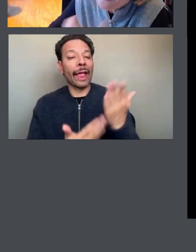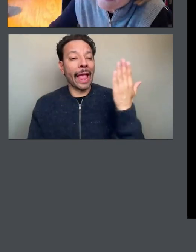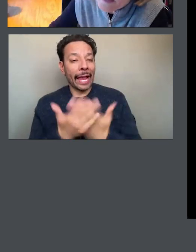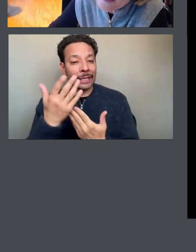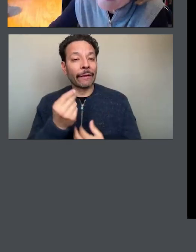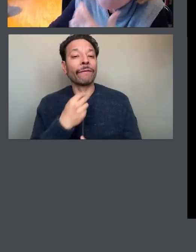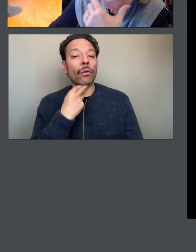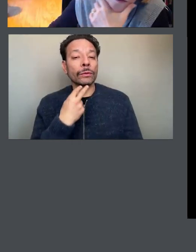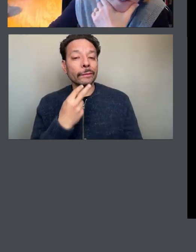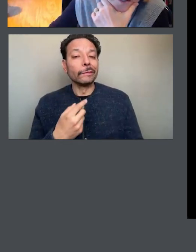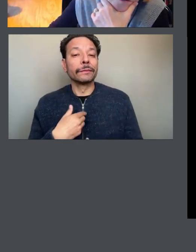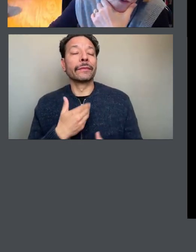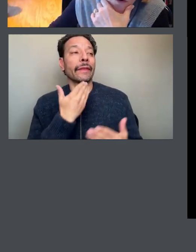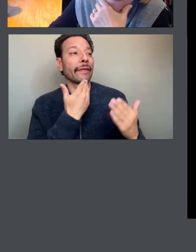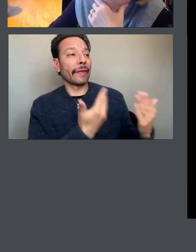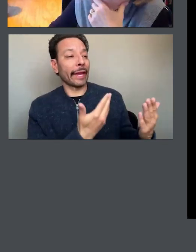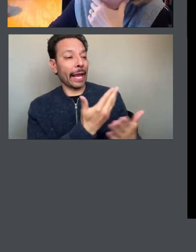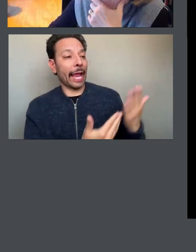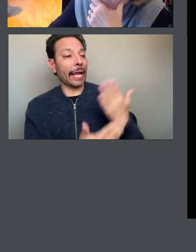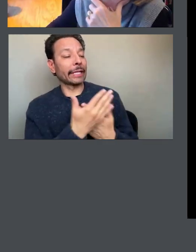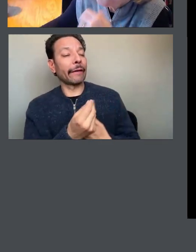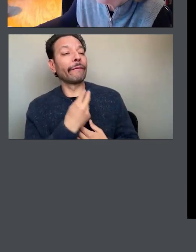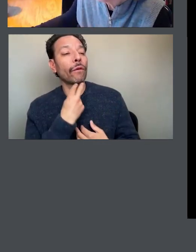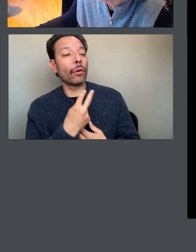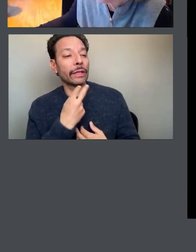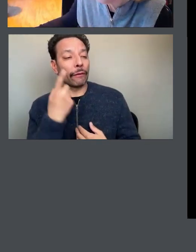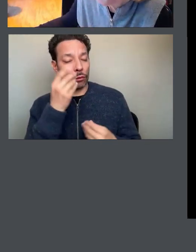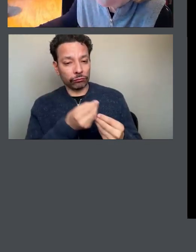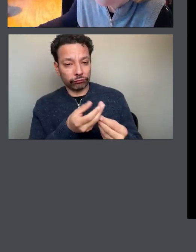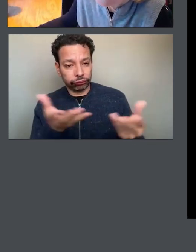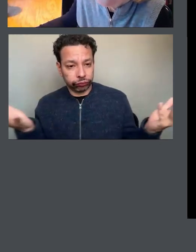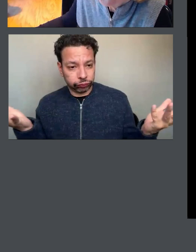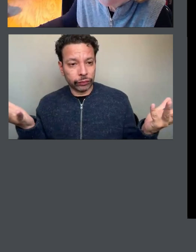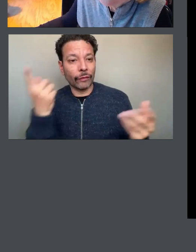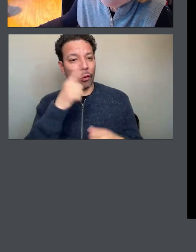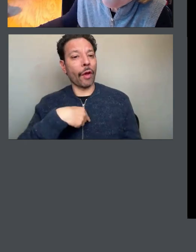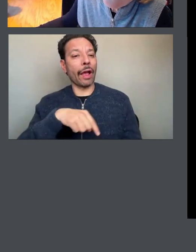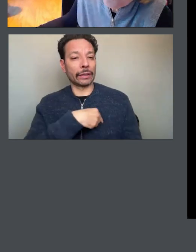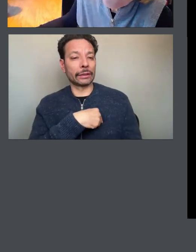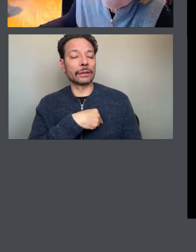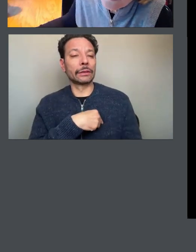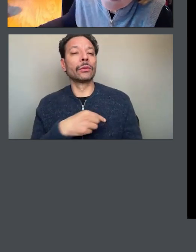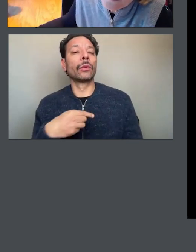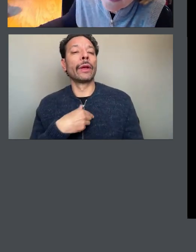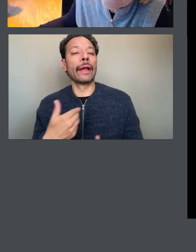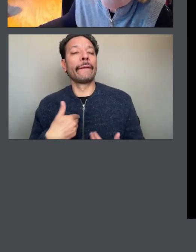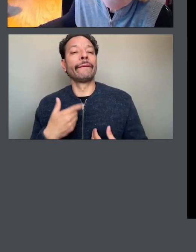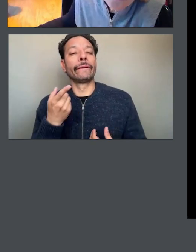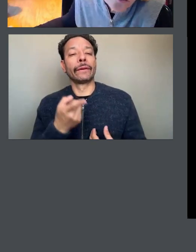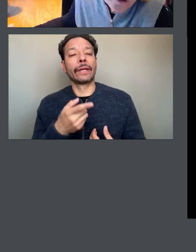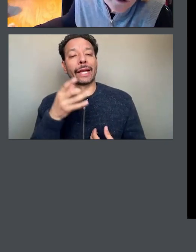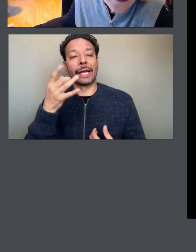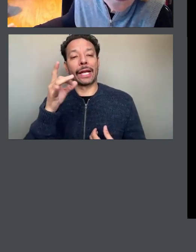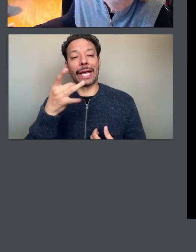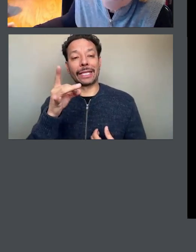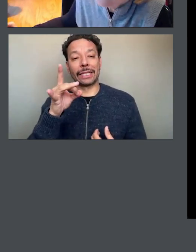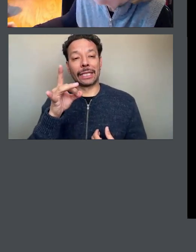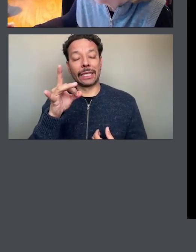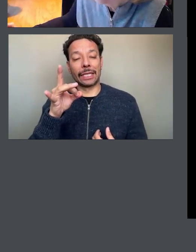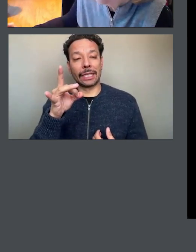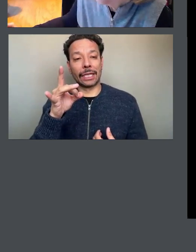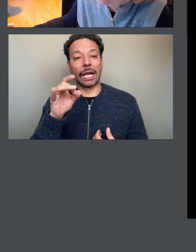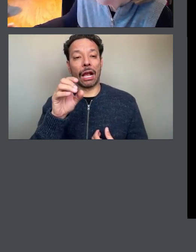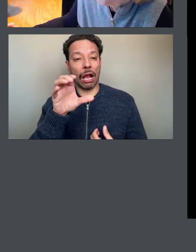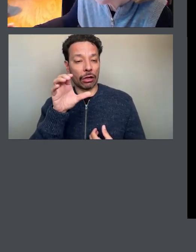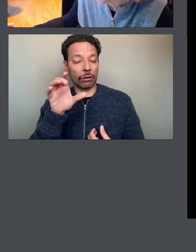I thank Hands and Voices for distributing this for us. We ended up with 1,800